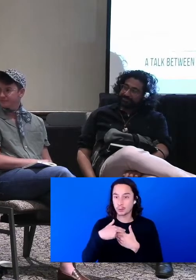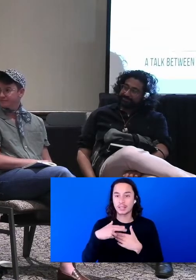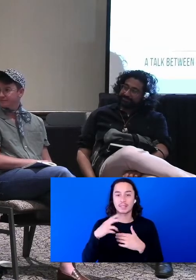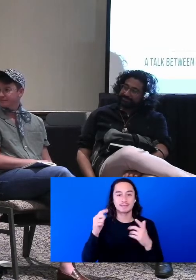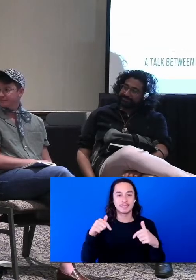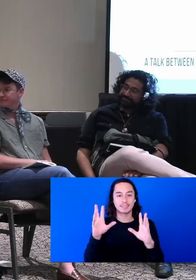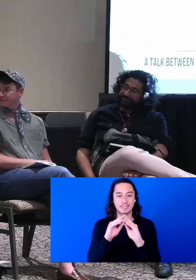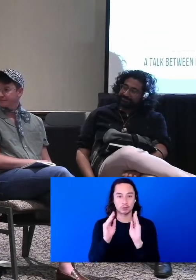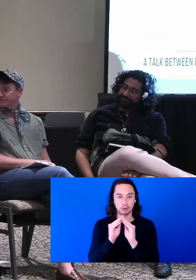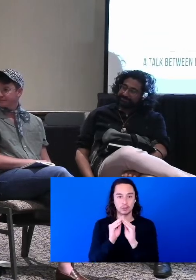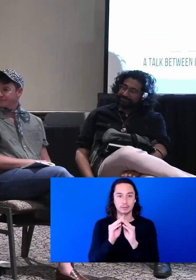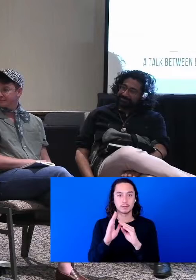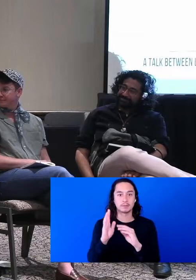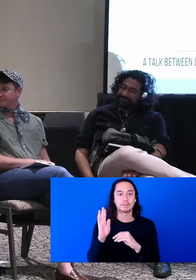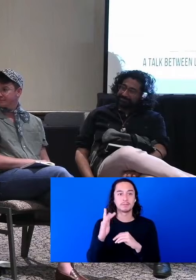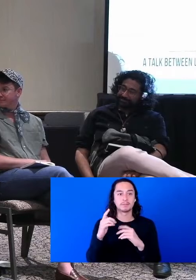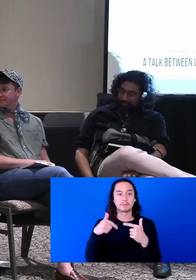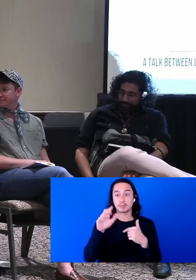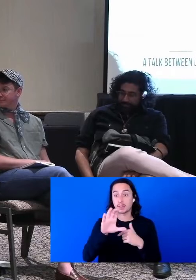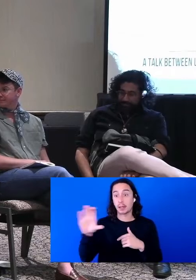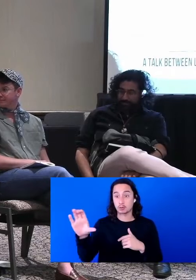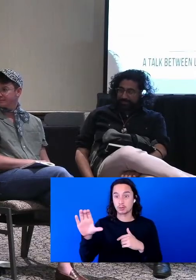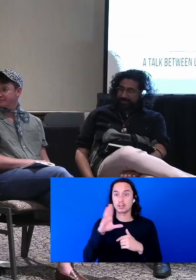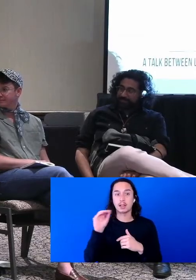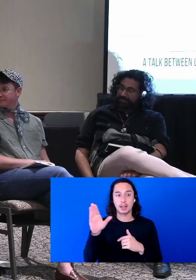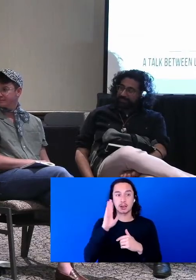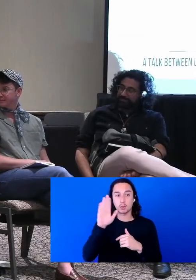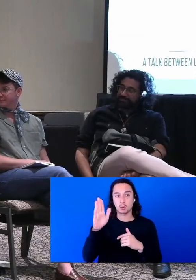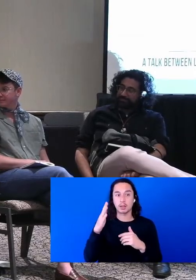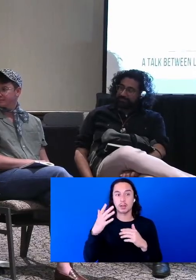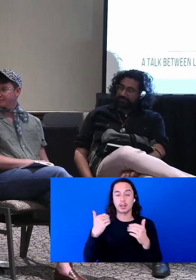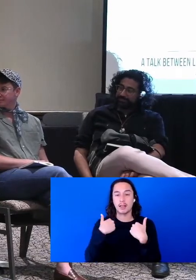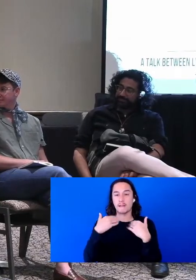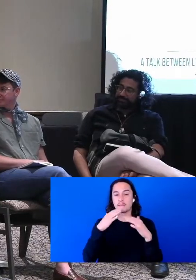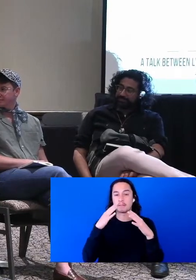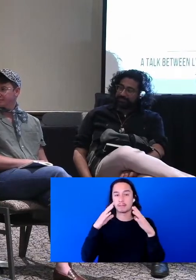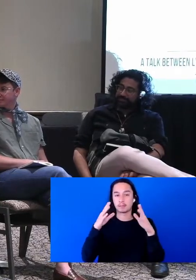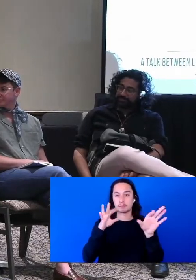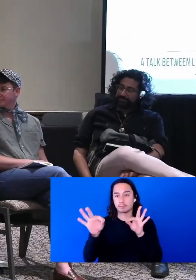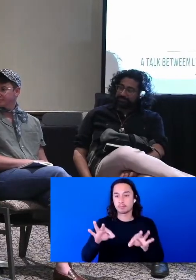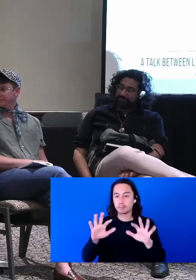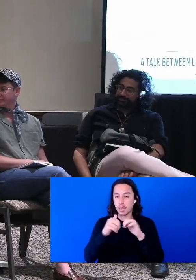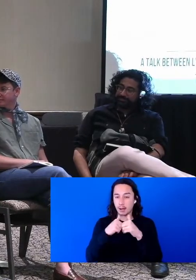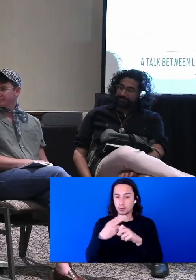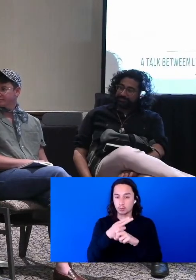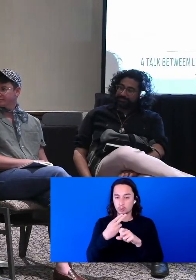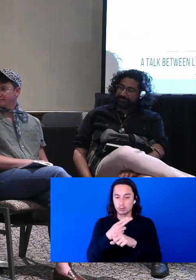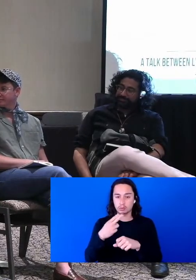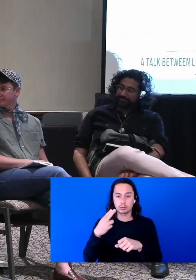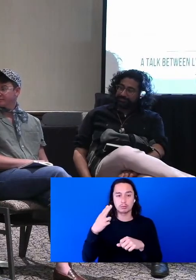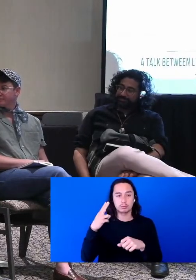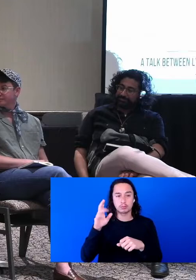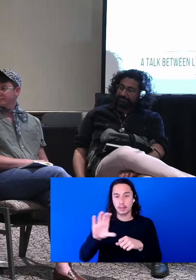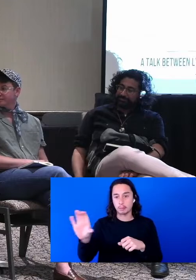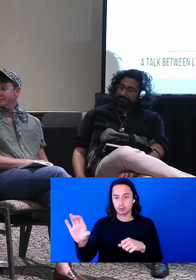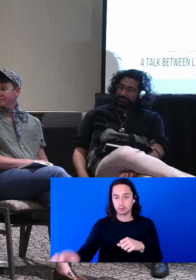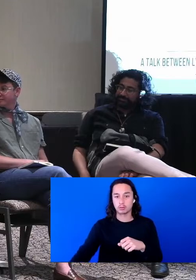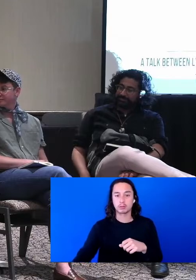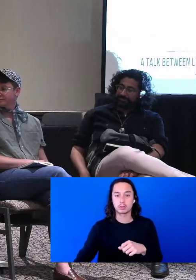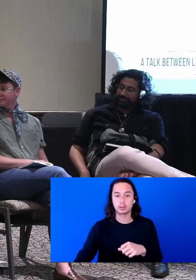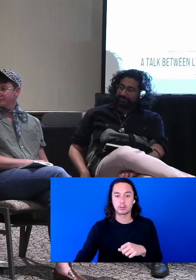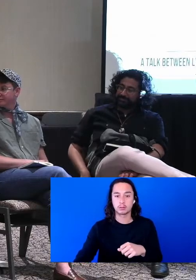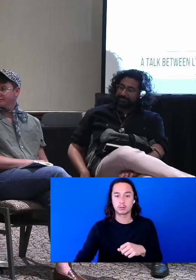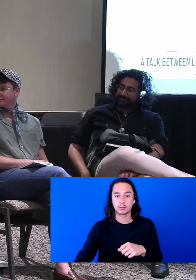been is captioning, and we will be dropping instructions for how to take advantage of these resources in the chat for